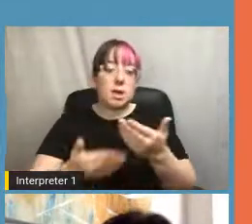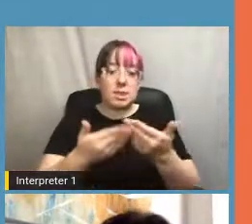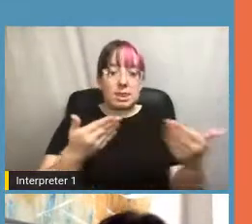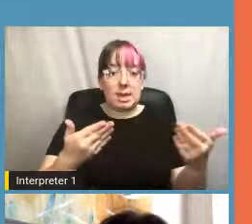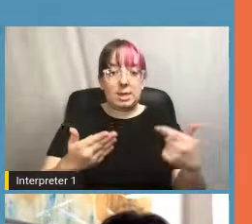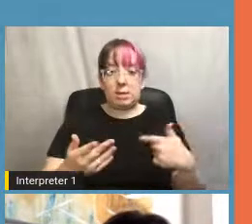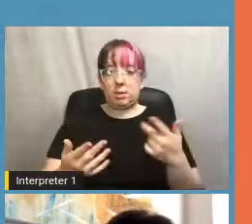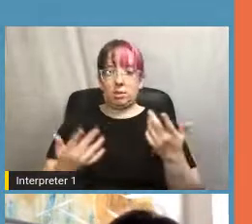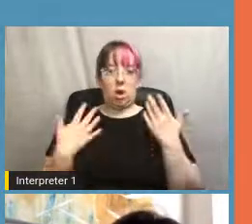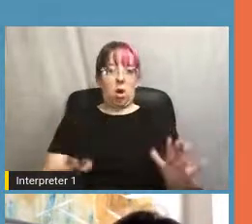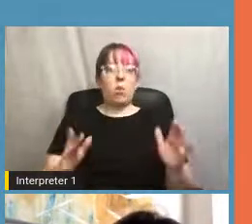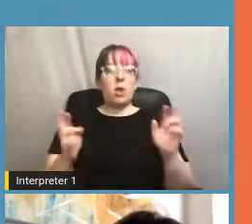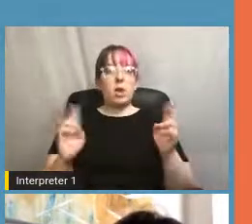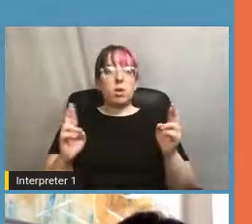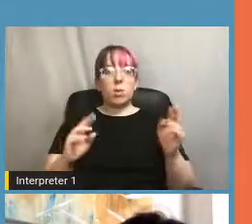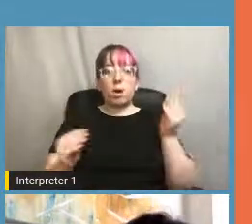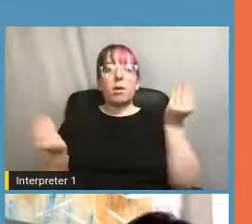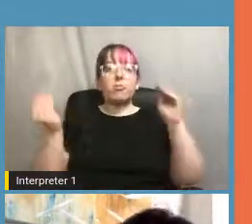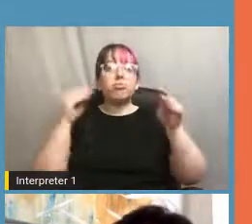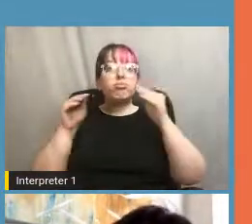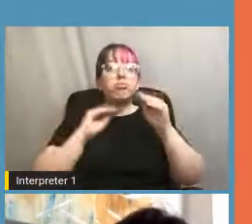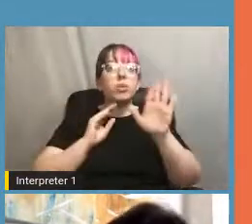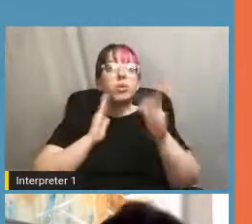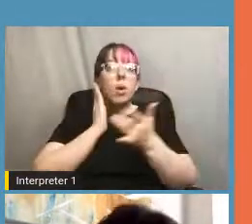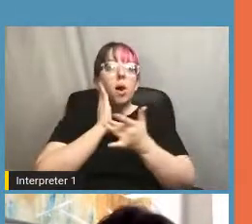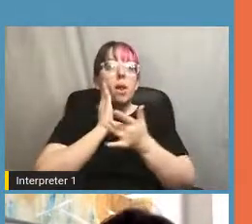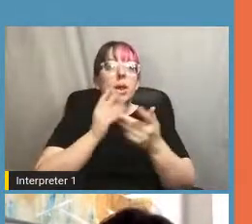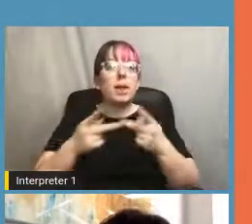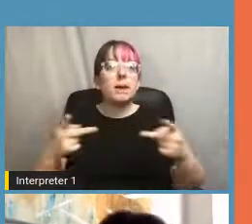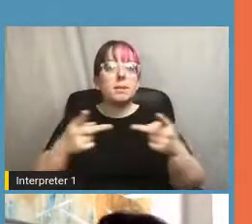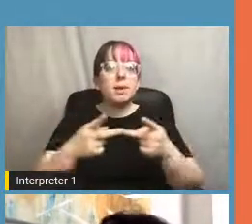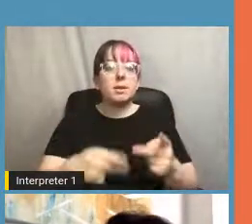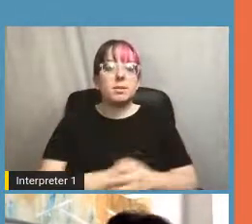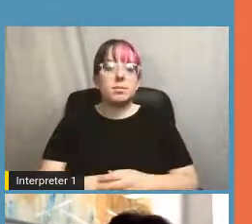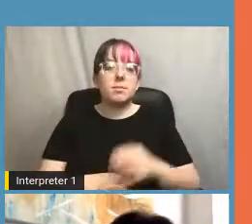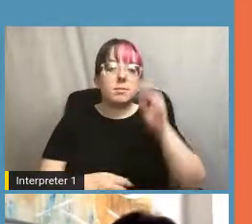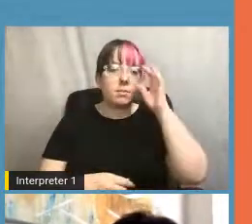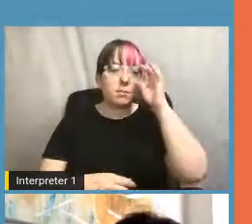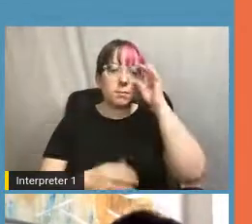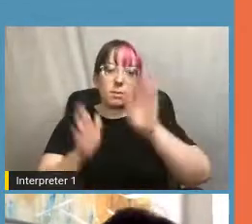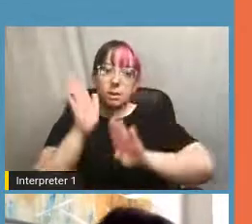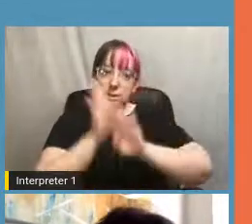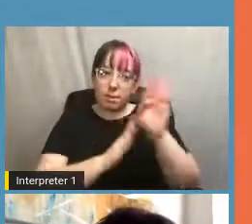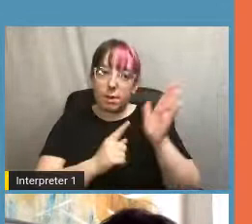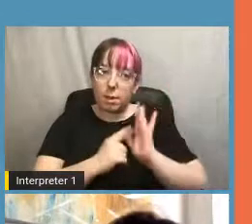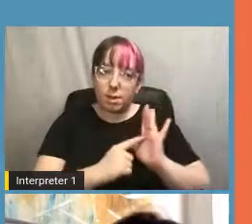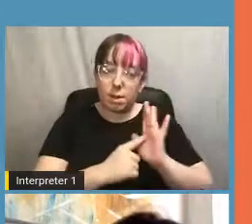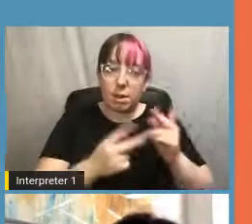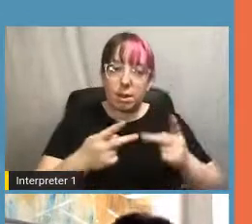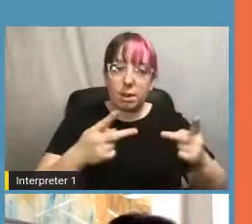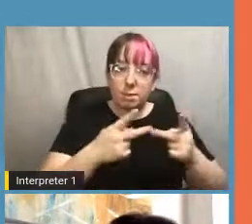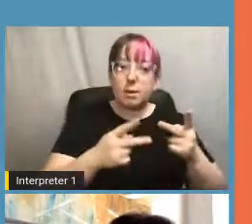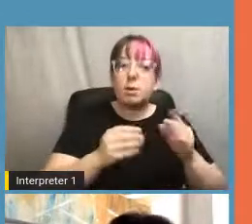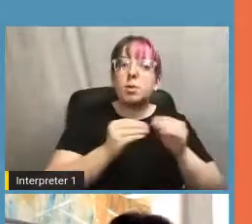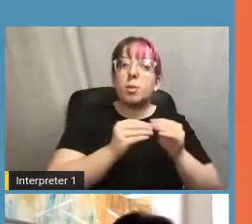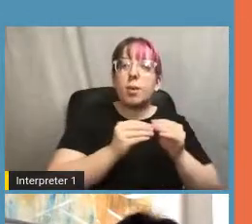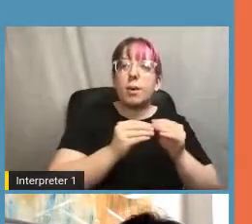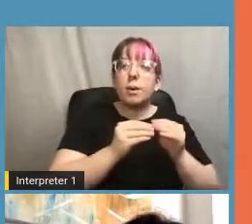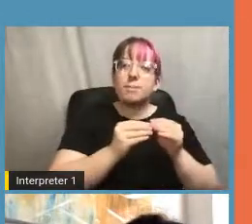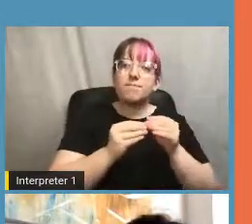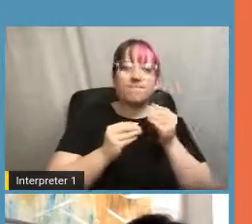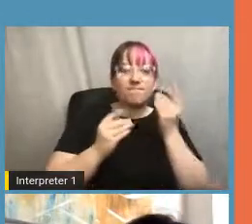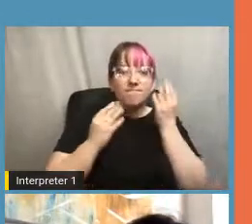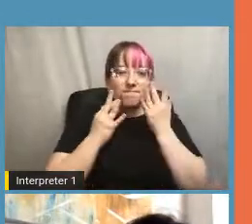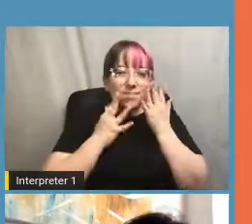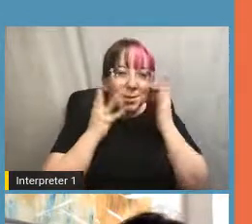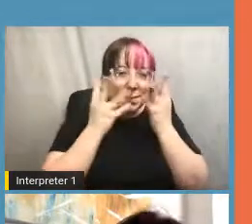to be put into your exhibition space. Then you develop the exhibition space. This is the part that's more aesthetic. So this is where if